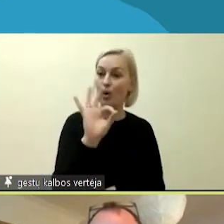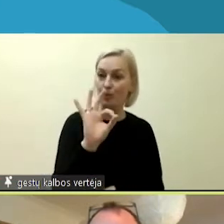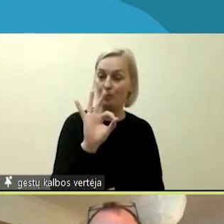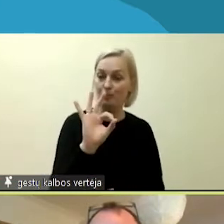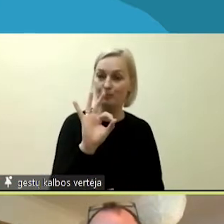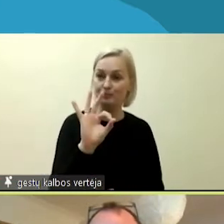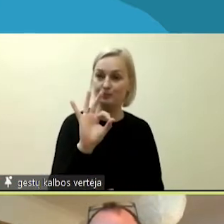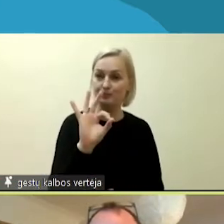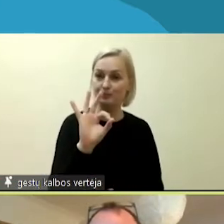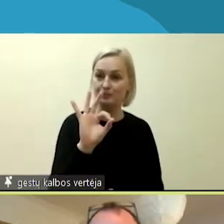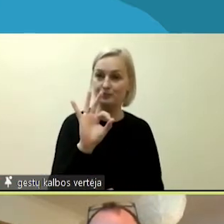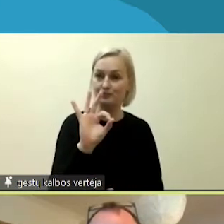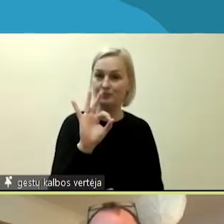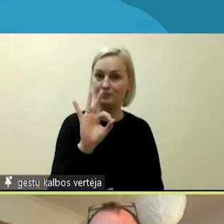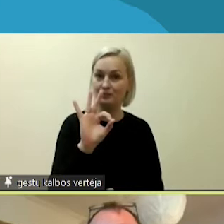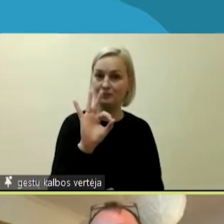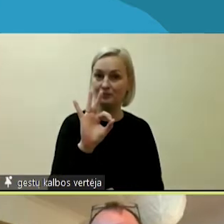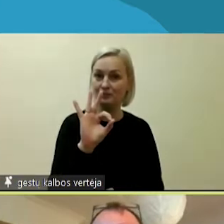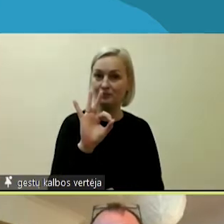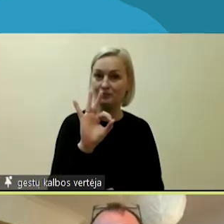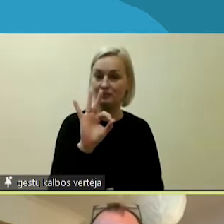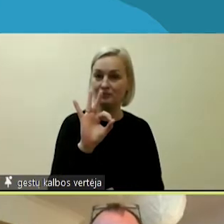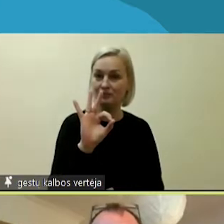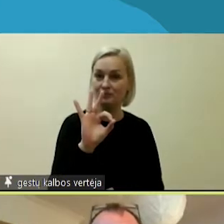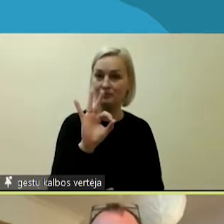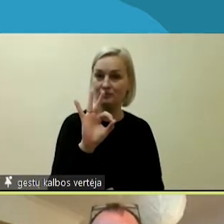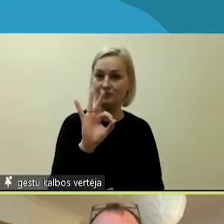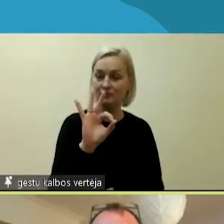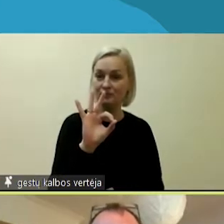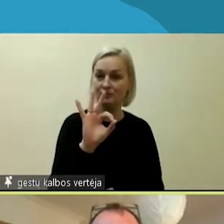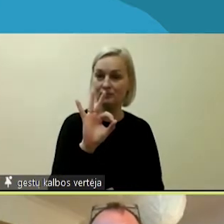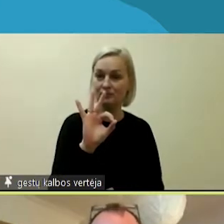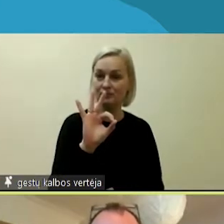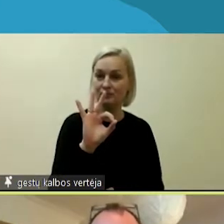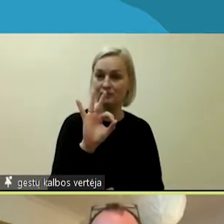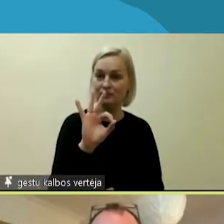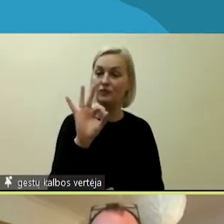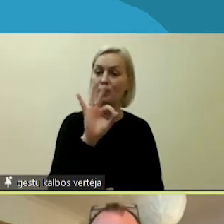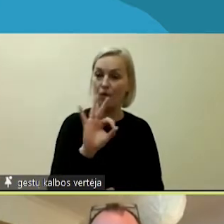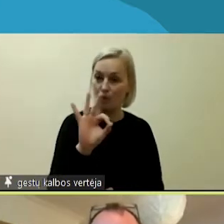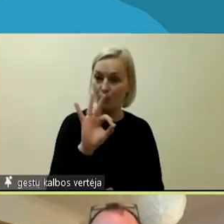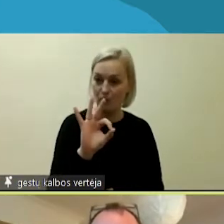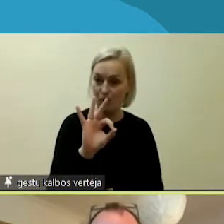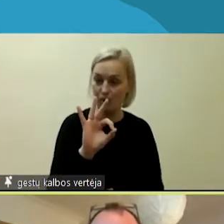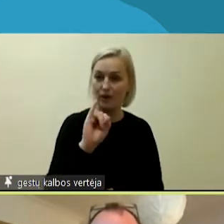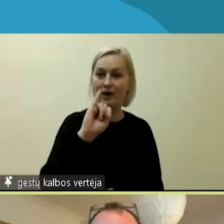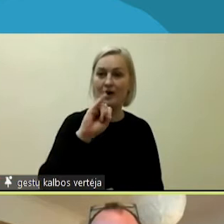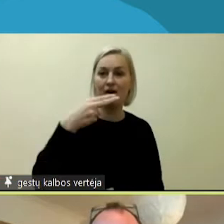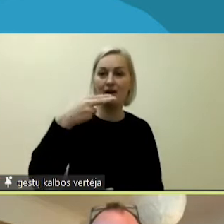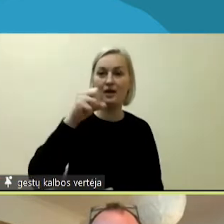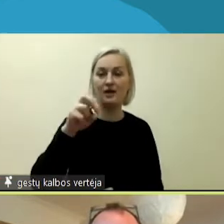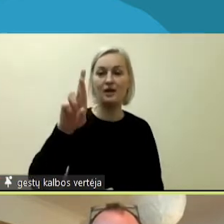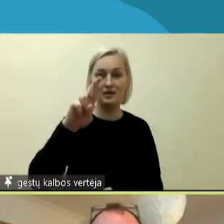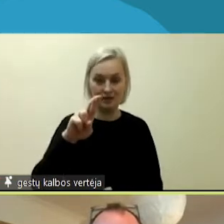So excuse me, so the presentation outlines the work of INR, which is a civil society organization, and I suppose